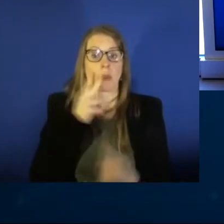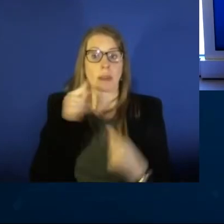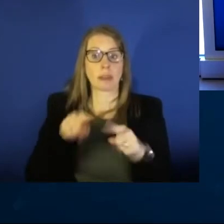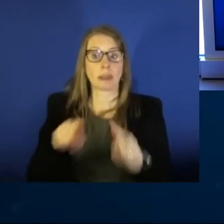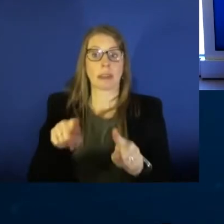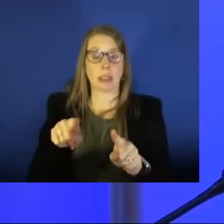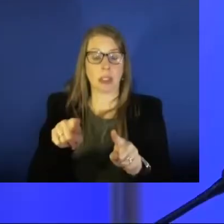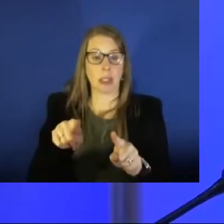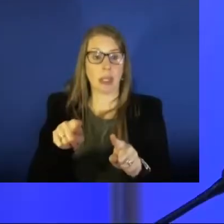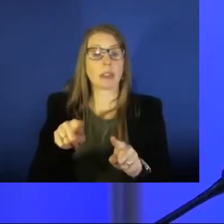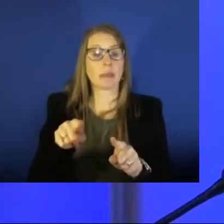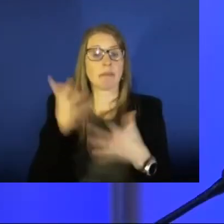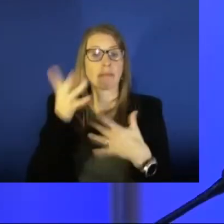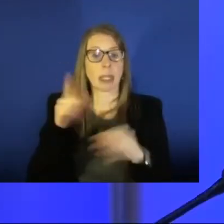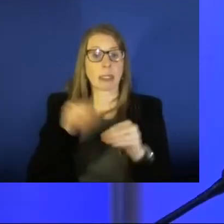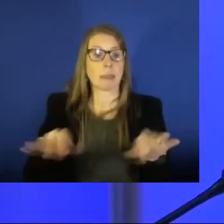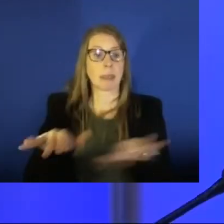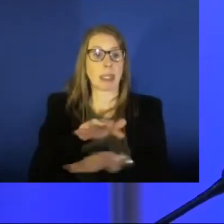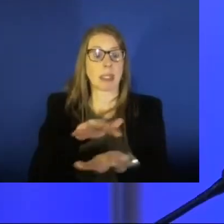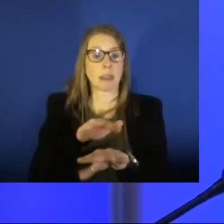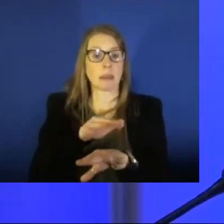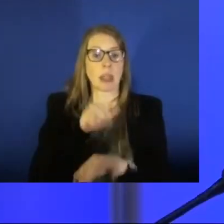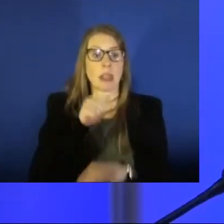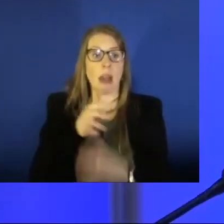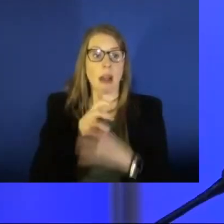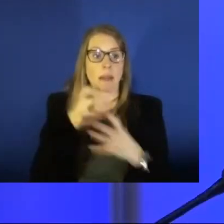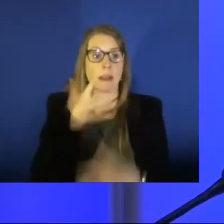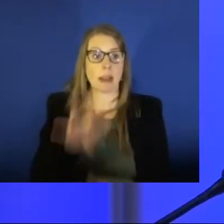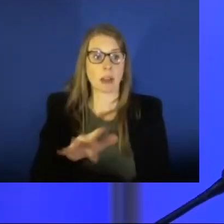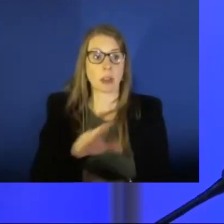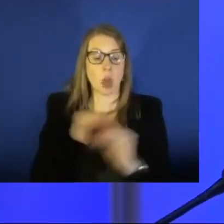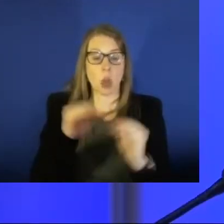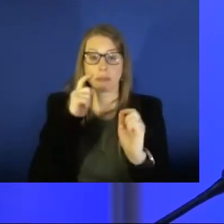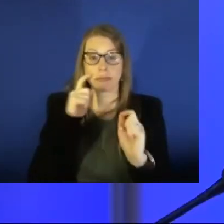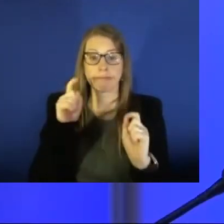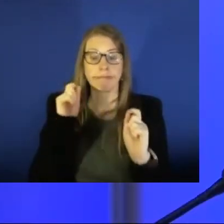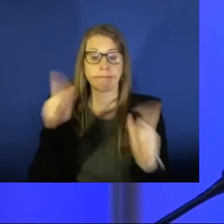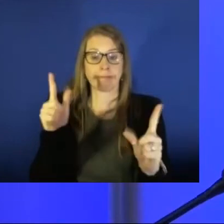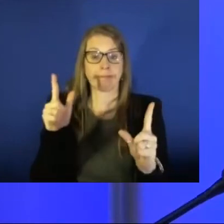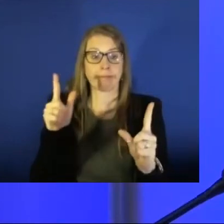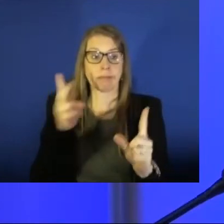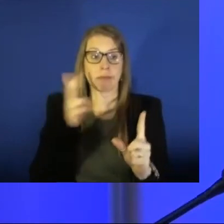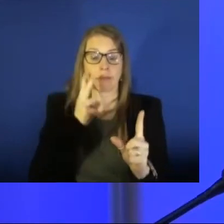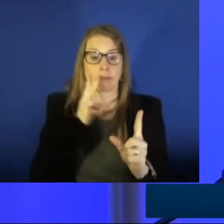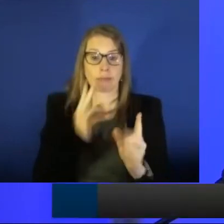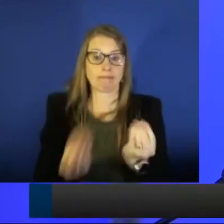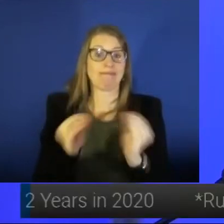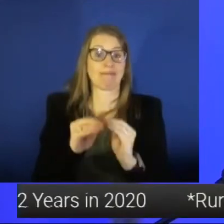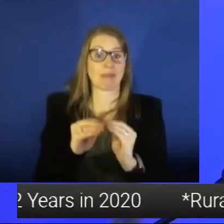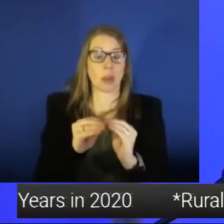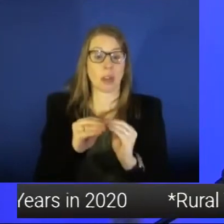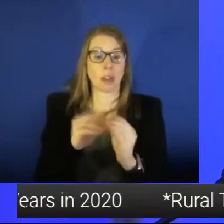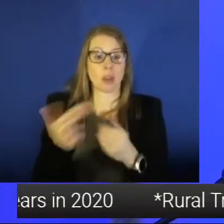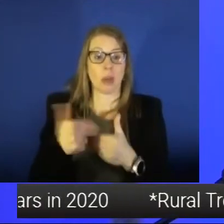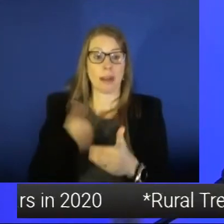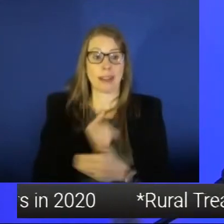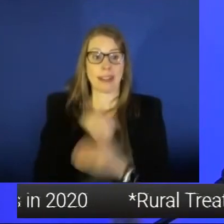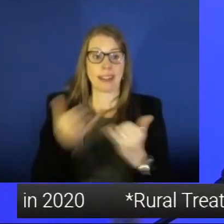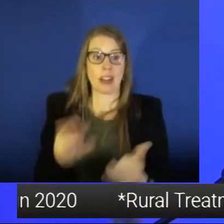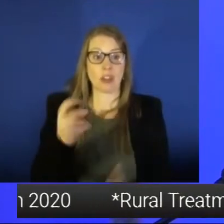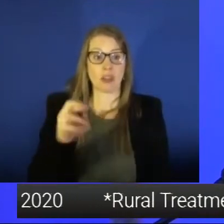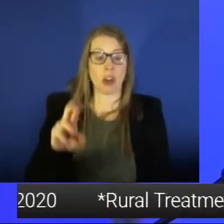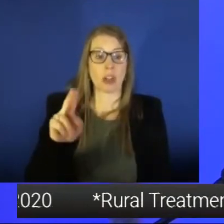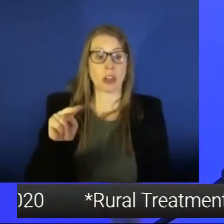you can imagine, didn't have much luck. In fact, no surprise, a new study finds they smoked more. Joining us now to talk about this is Dr. Nicole